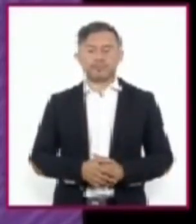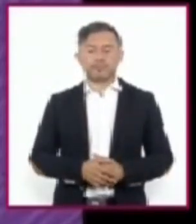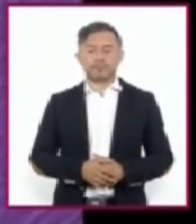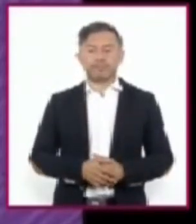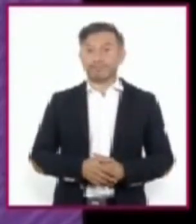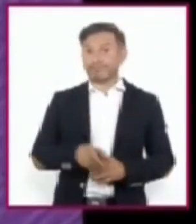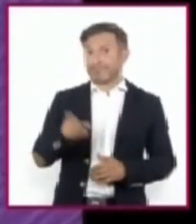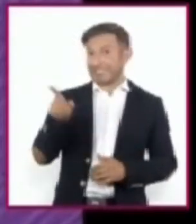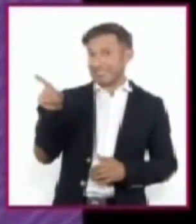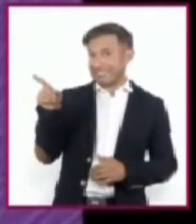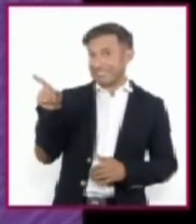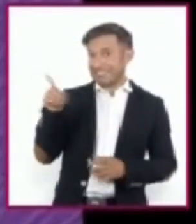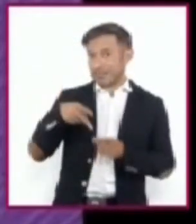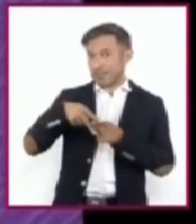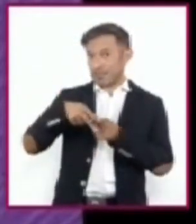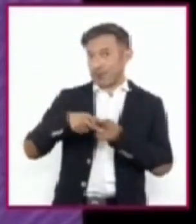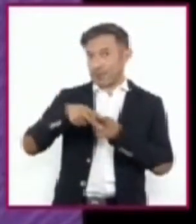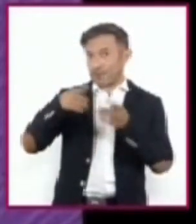He's a plumber.